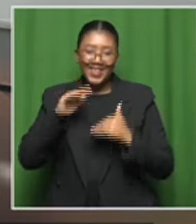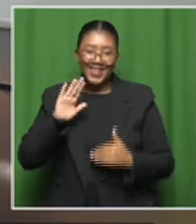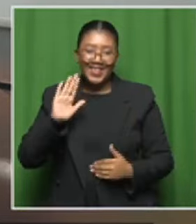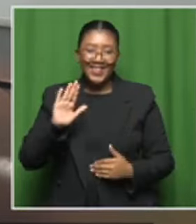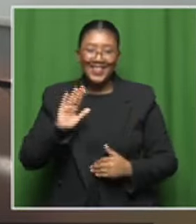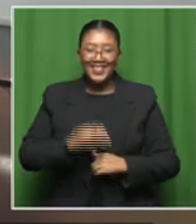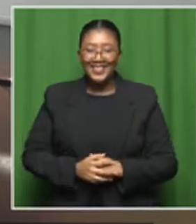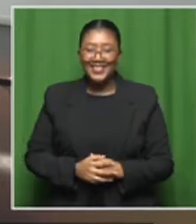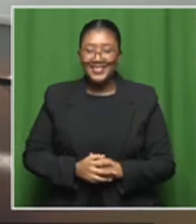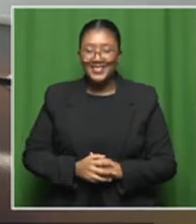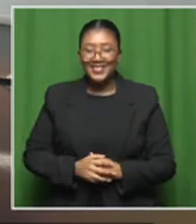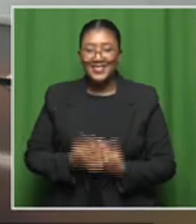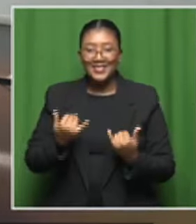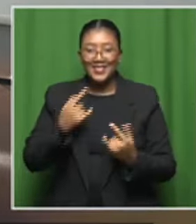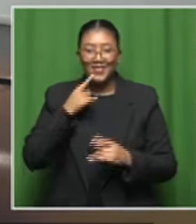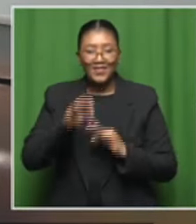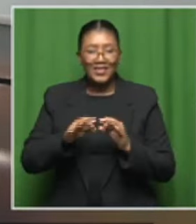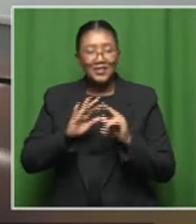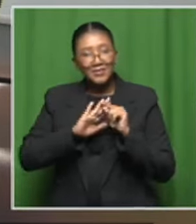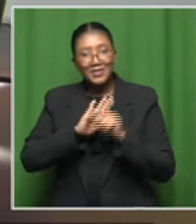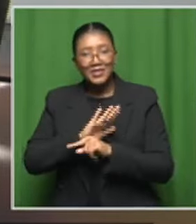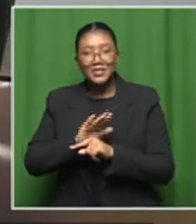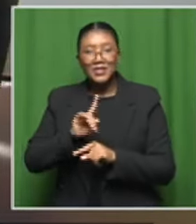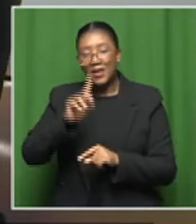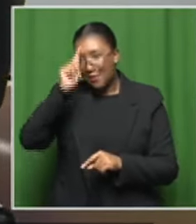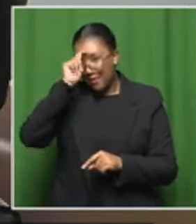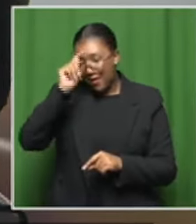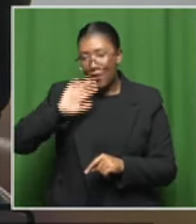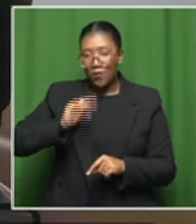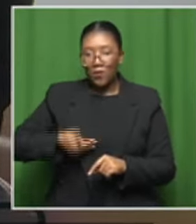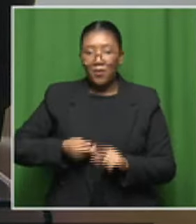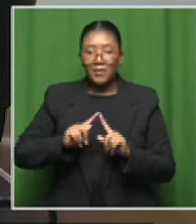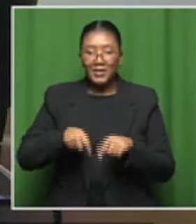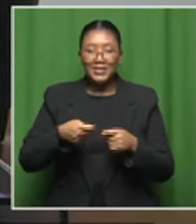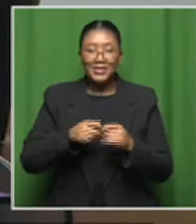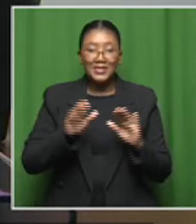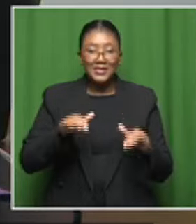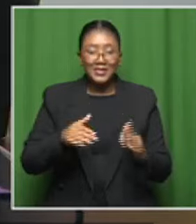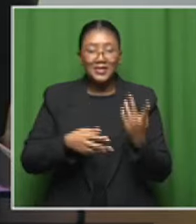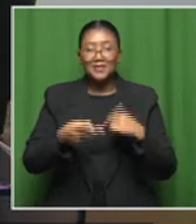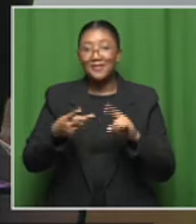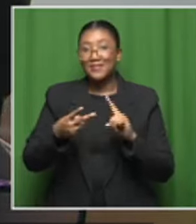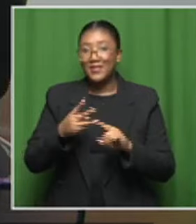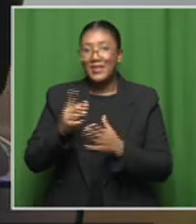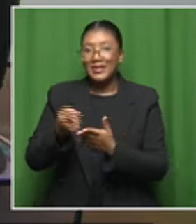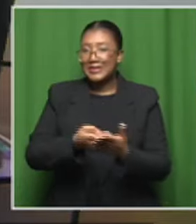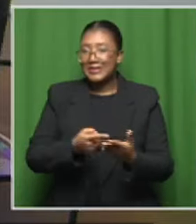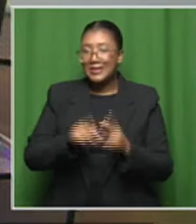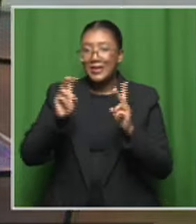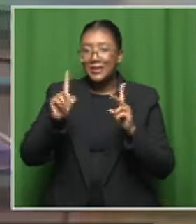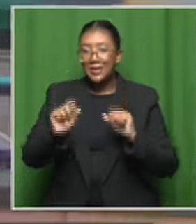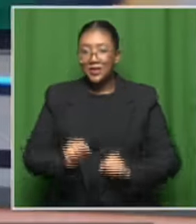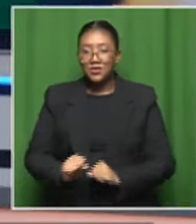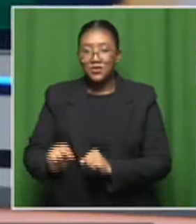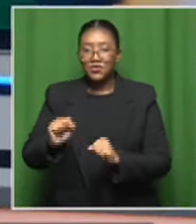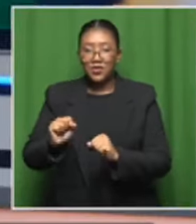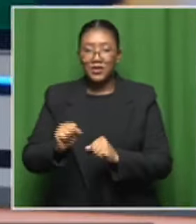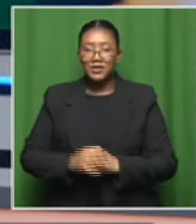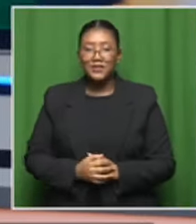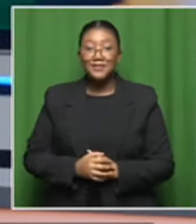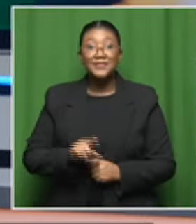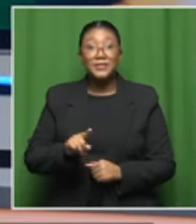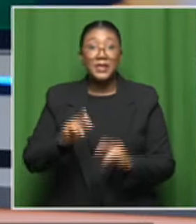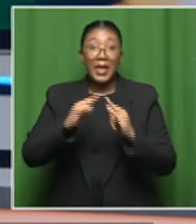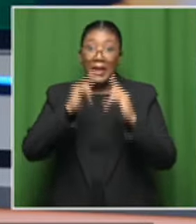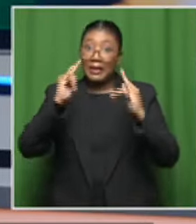get into the nitty-gritty of what's happening with Banyana Banyana first, and then we'll look at the strategy. Sure. What camps have you lined up for